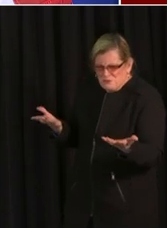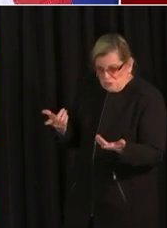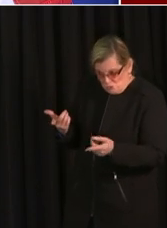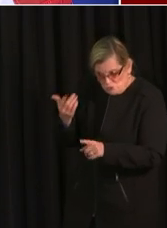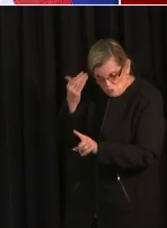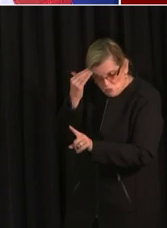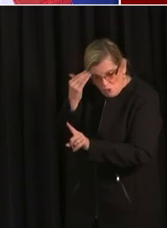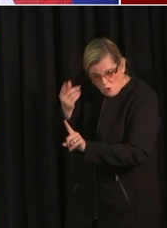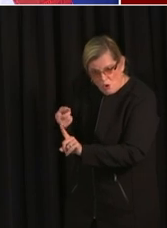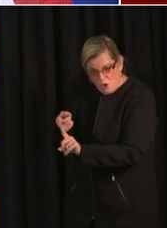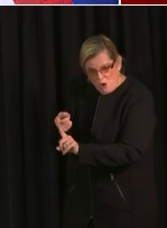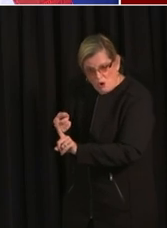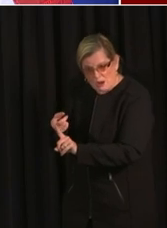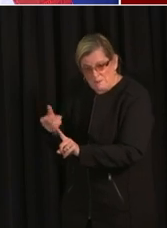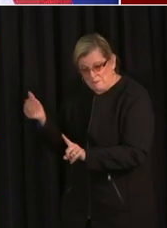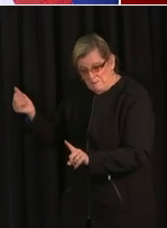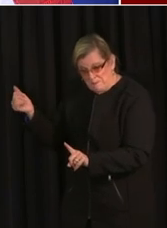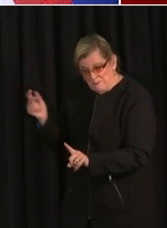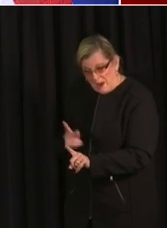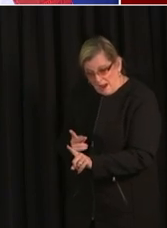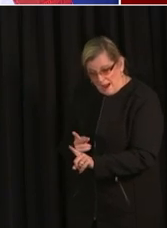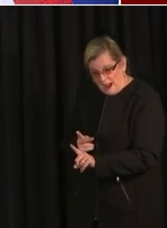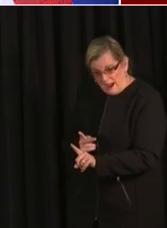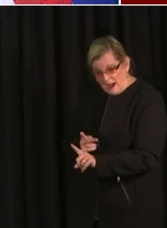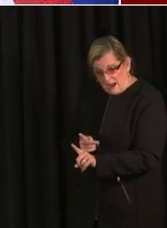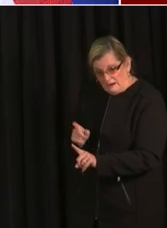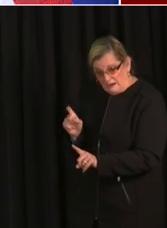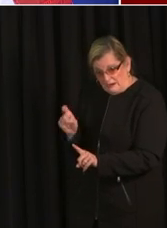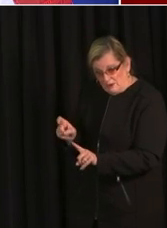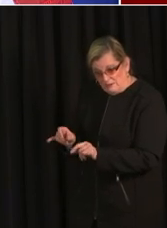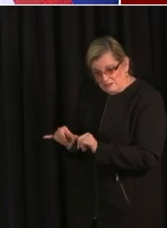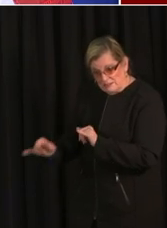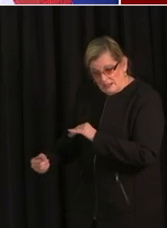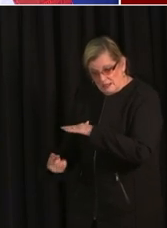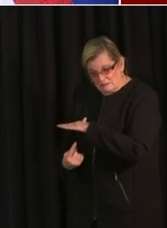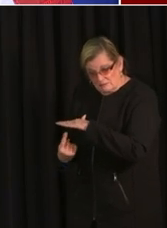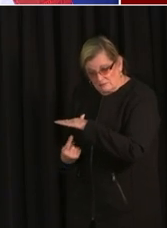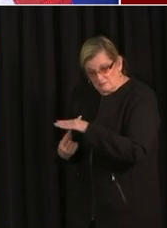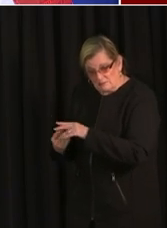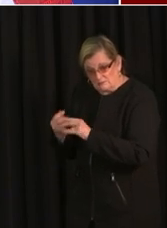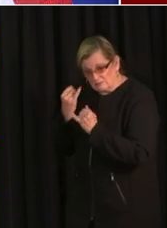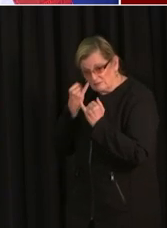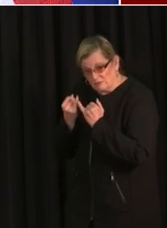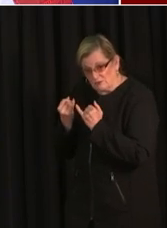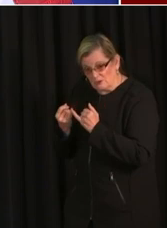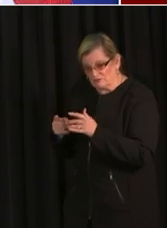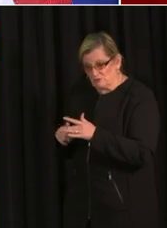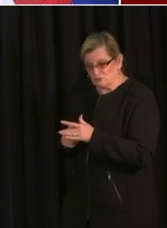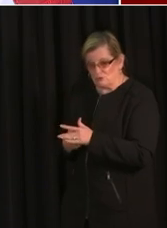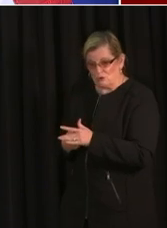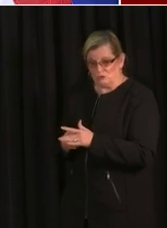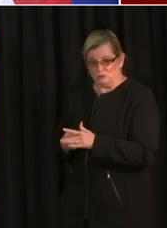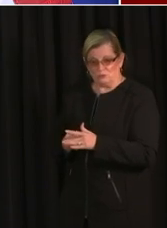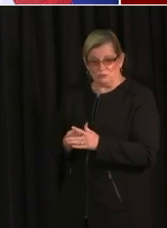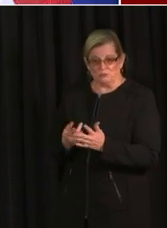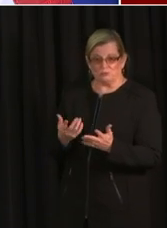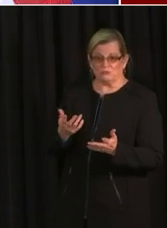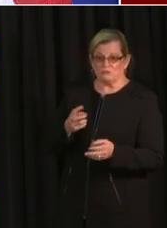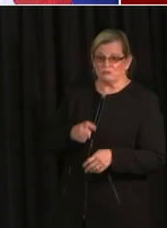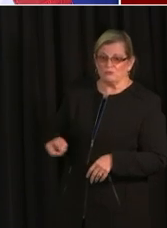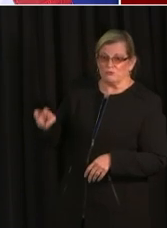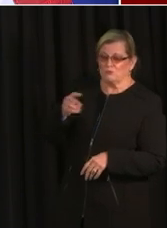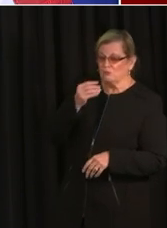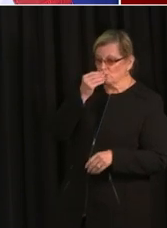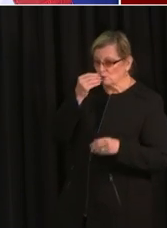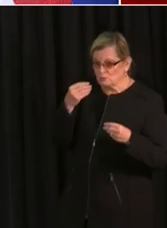know that when you get back, you have to stay in your house, because if you start circulating to the grocery store